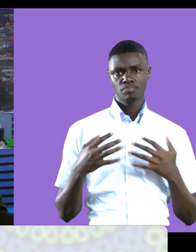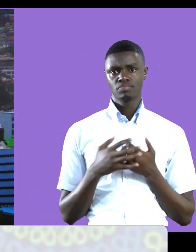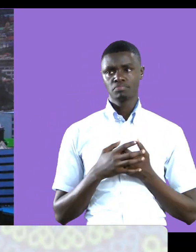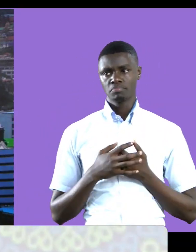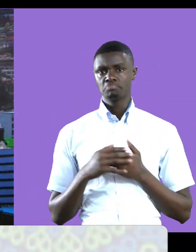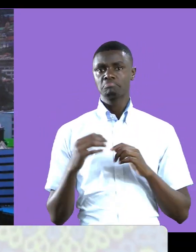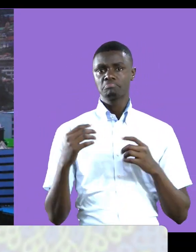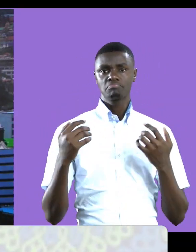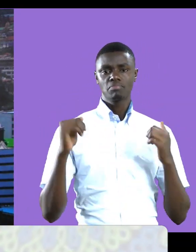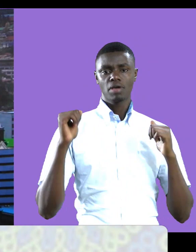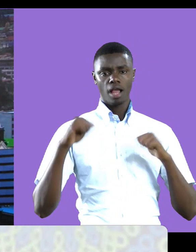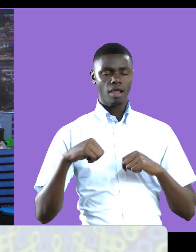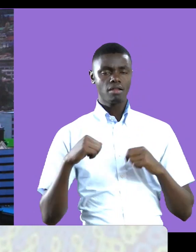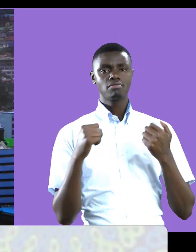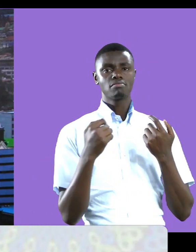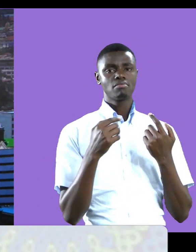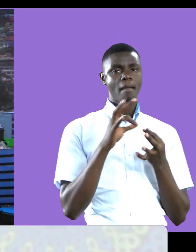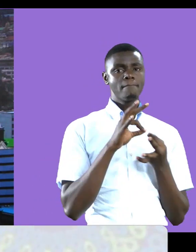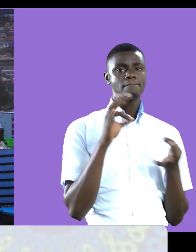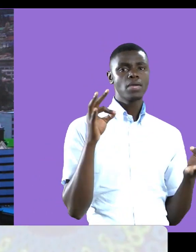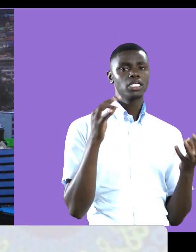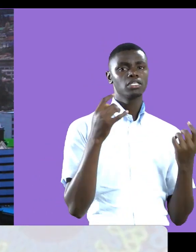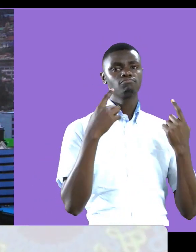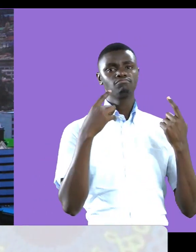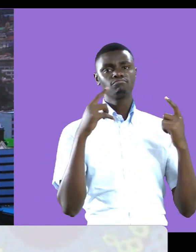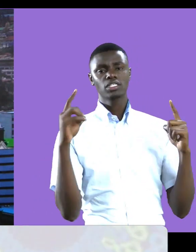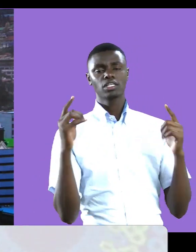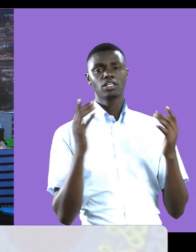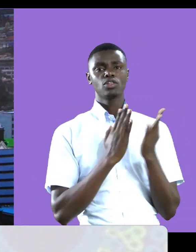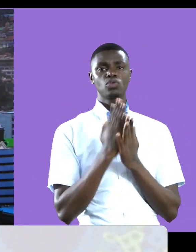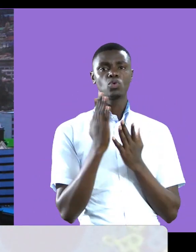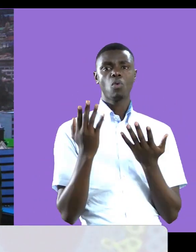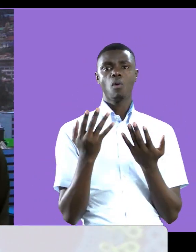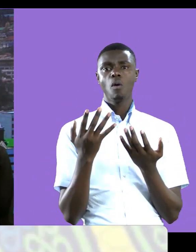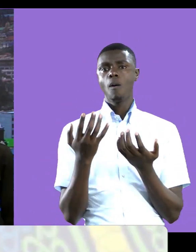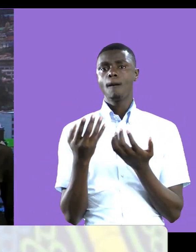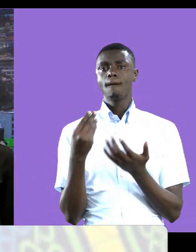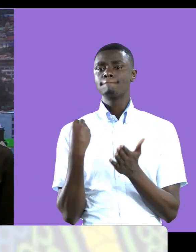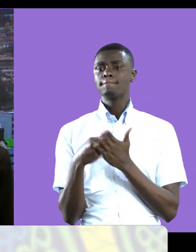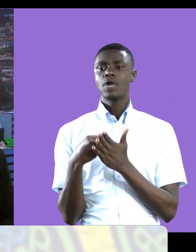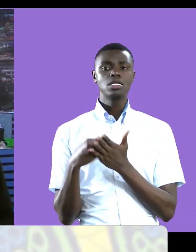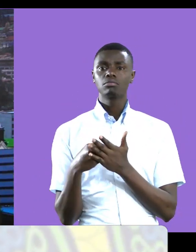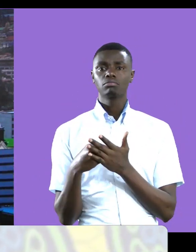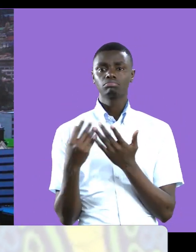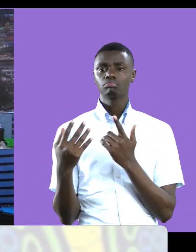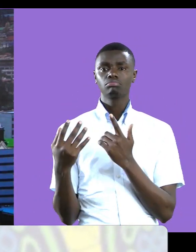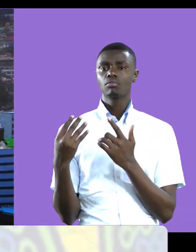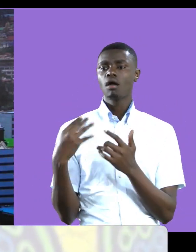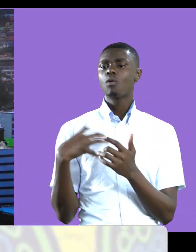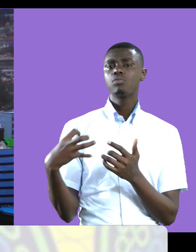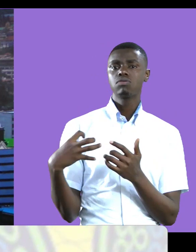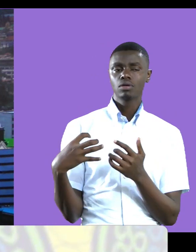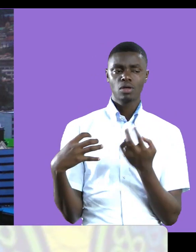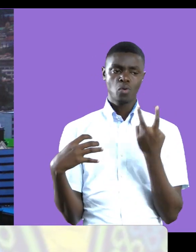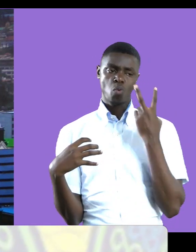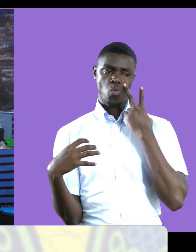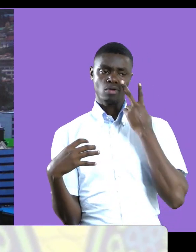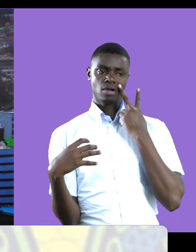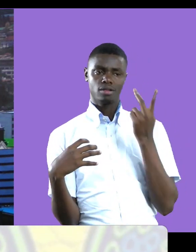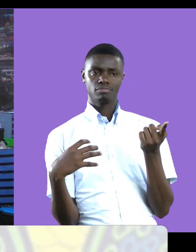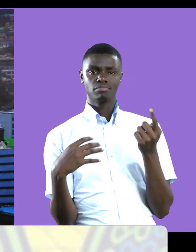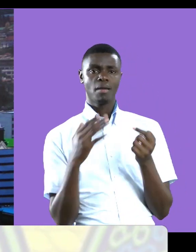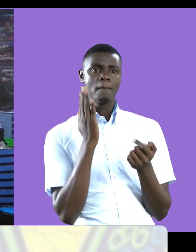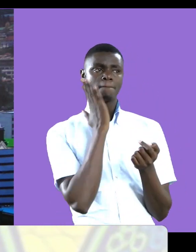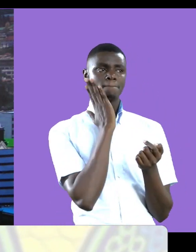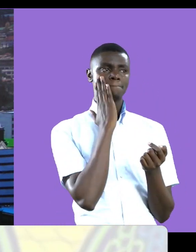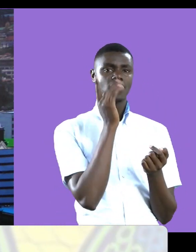success ikuwe through, you know, monetary value kuomoka, sawa? Yeye anasema ukiongelea bethe Mother Teresa is